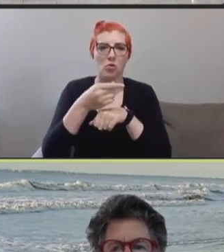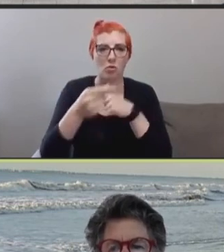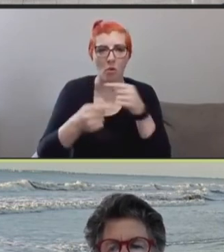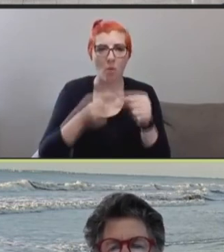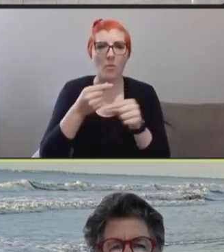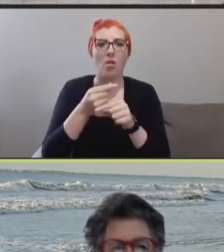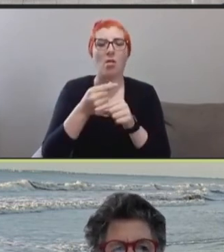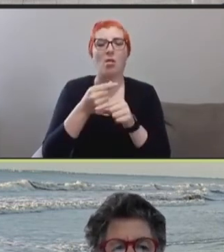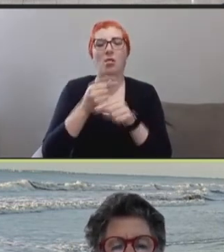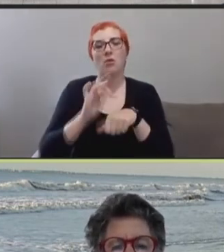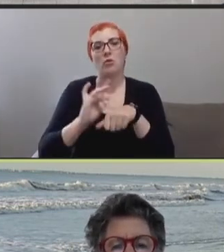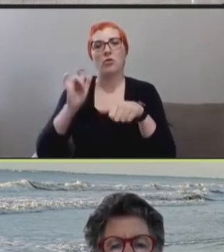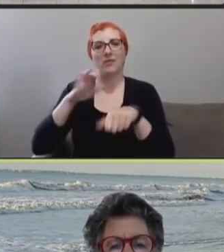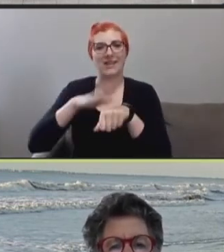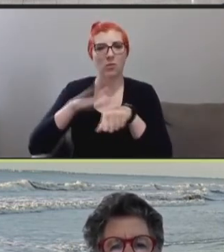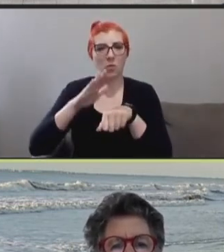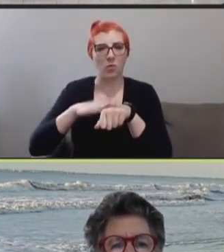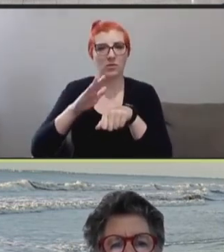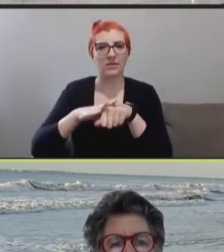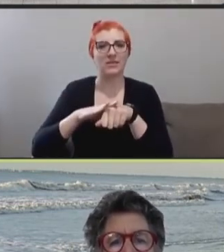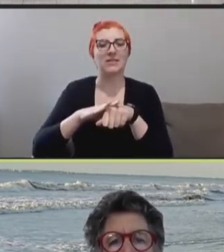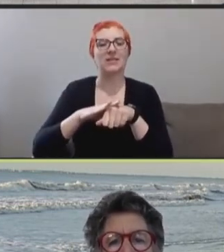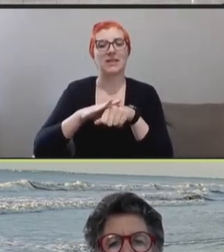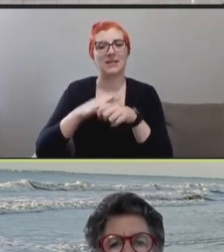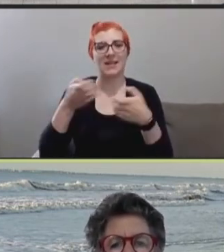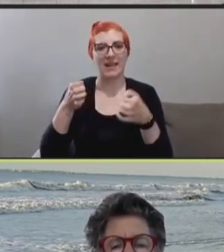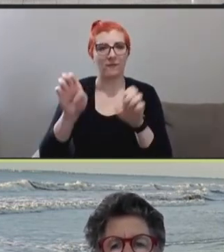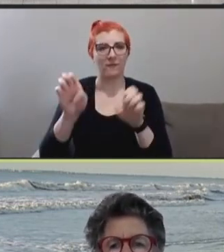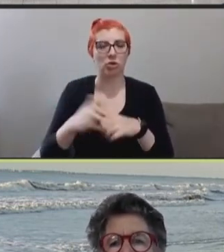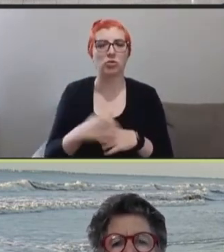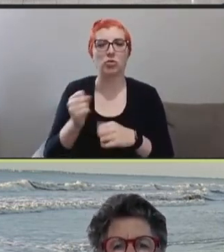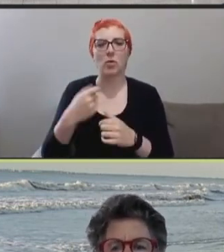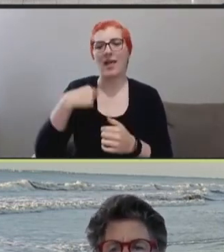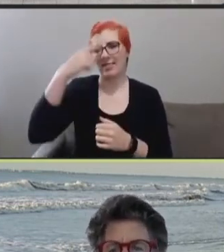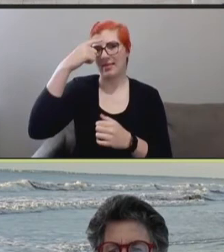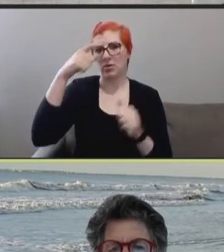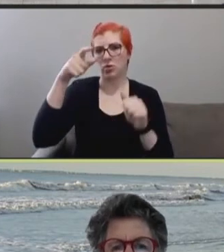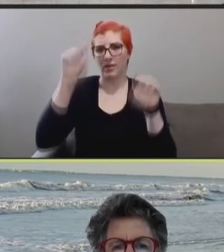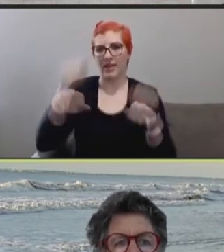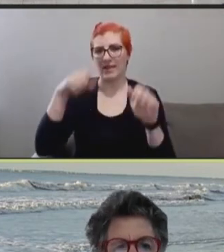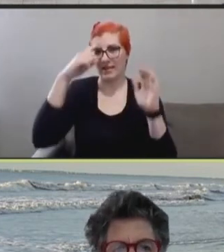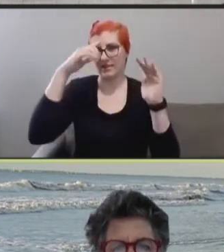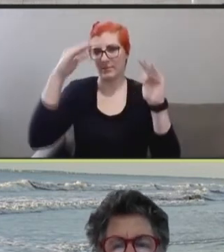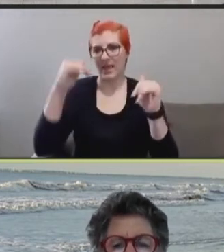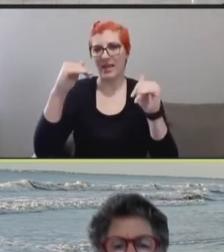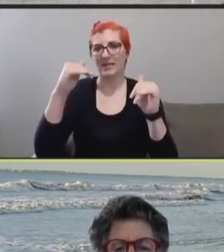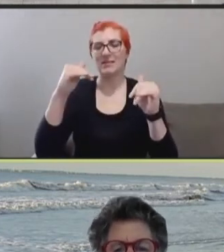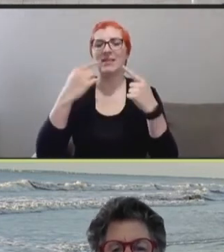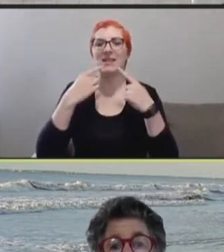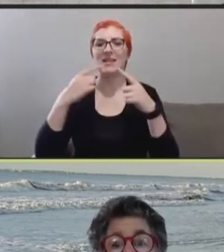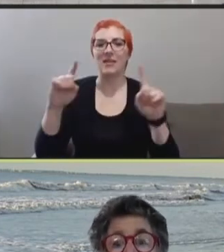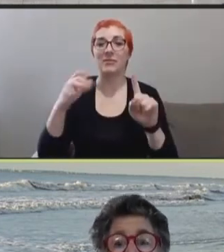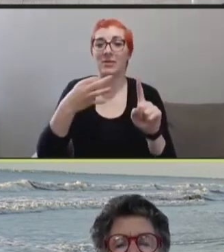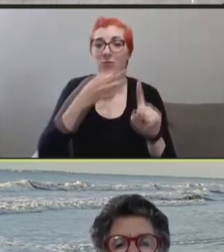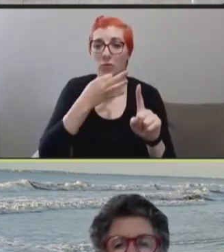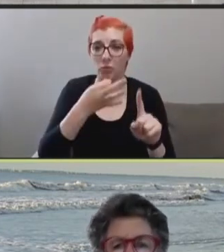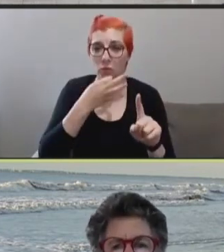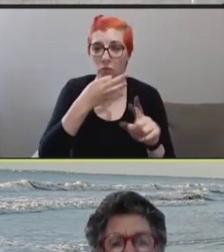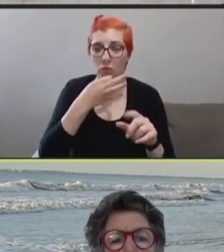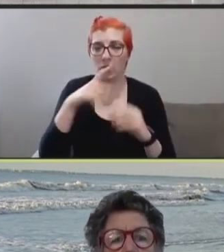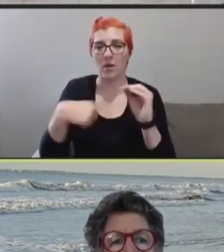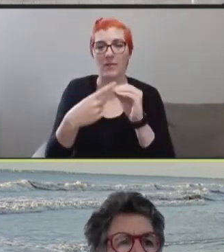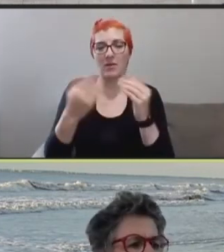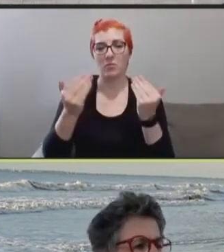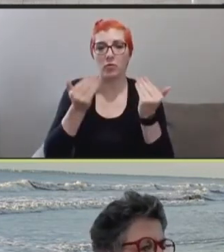efforts, and surveillance efforts. And so I think that you can expect some sort of an announcement shortly about moving